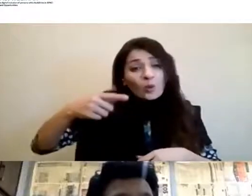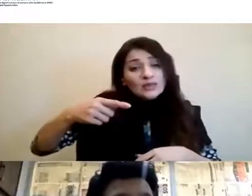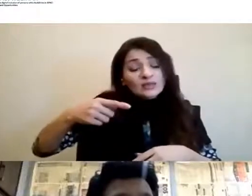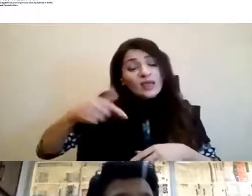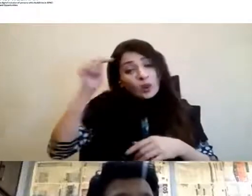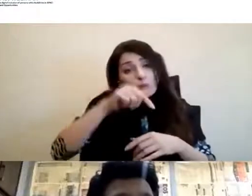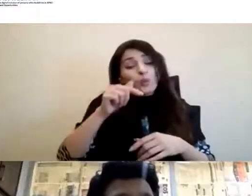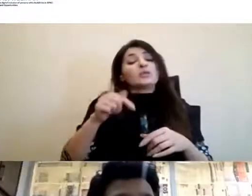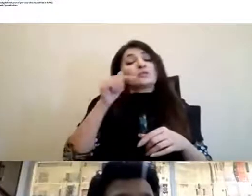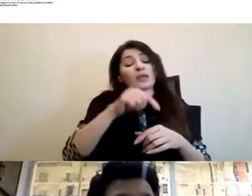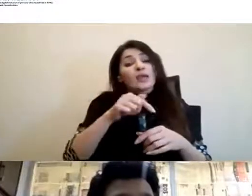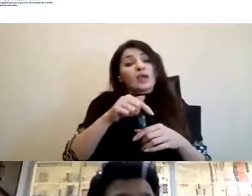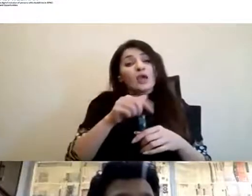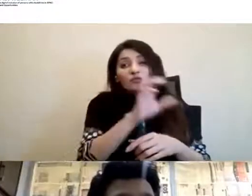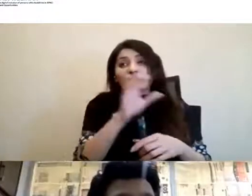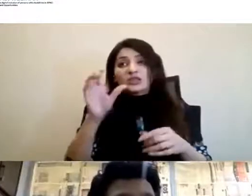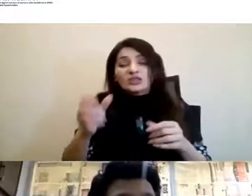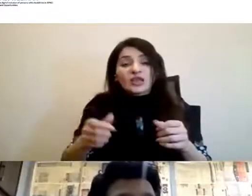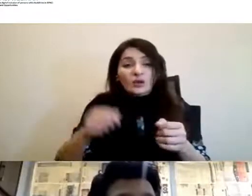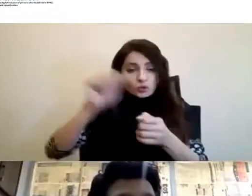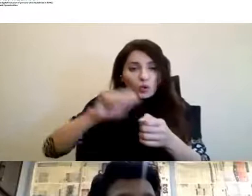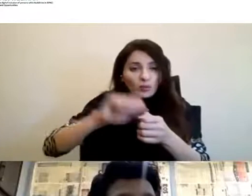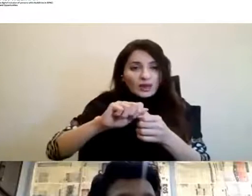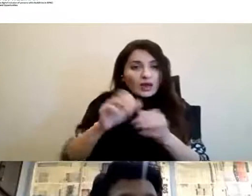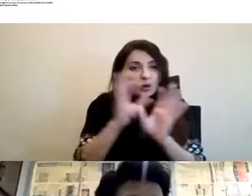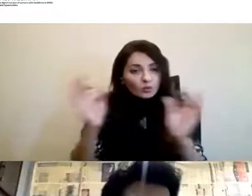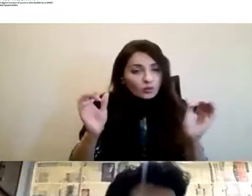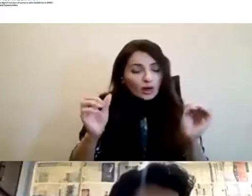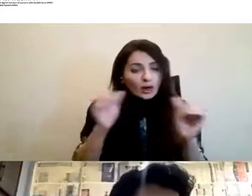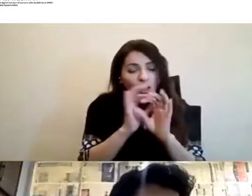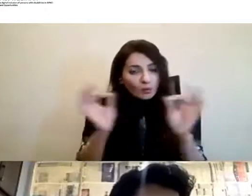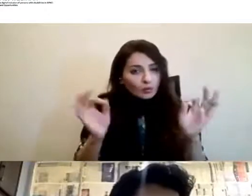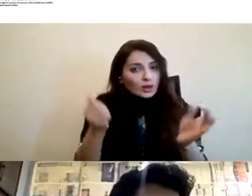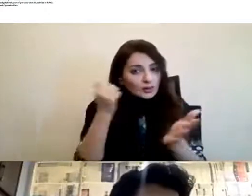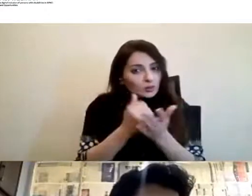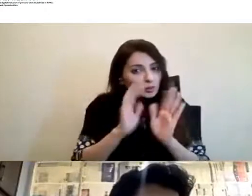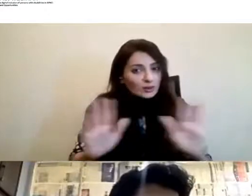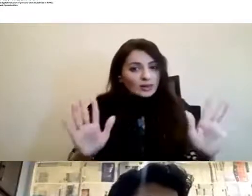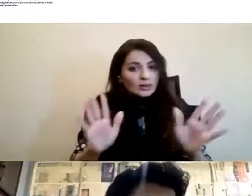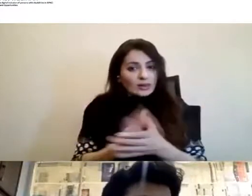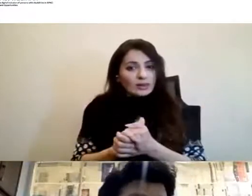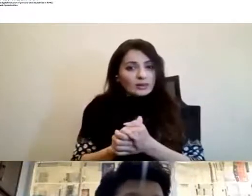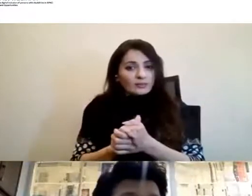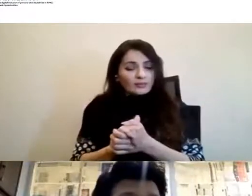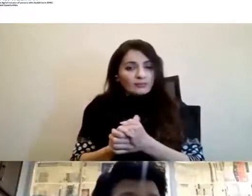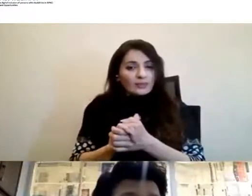users. So the value add that we as Dialogue in a tiny country, tiny market, what we can give